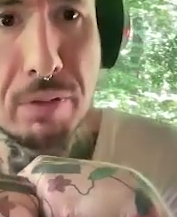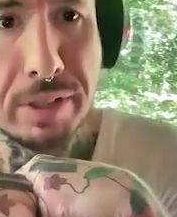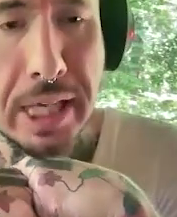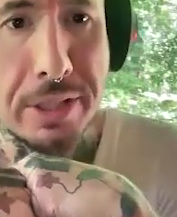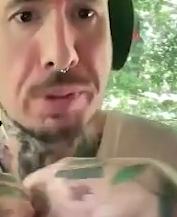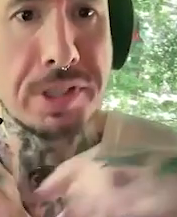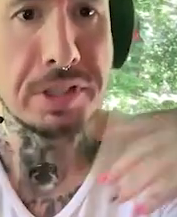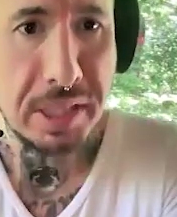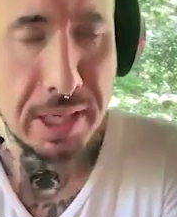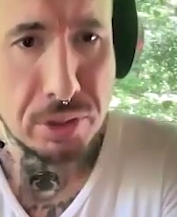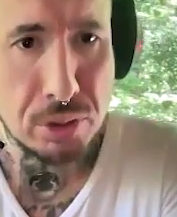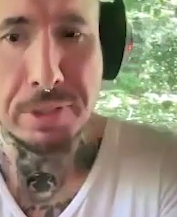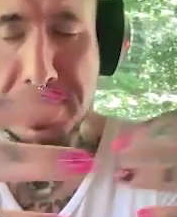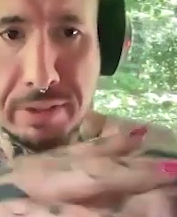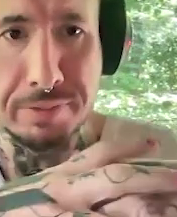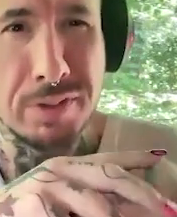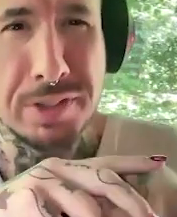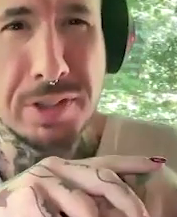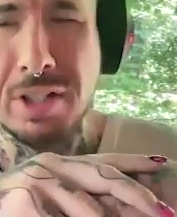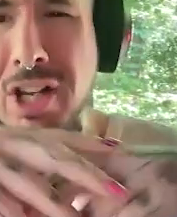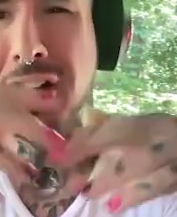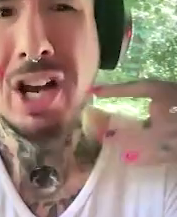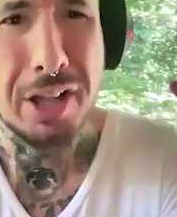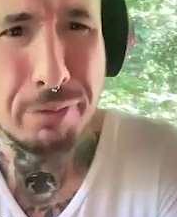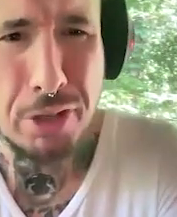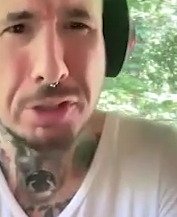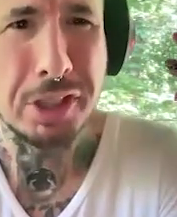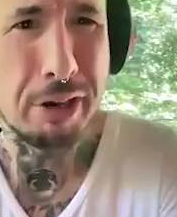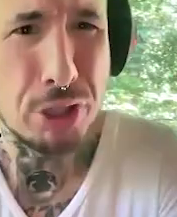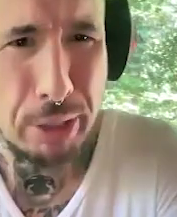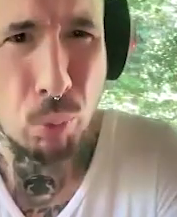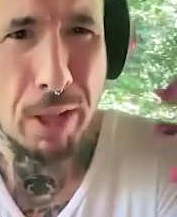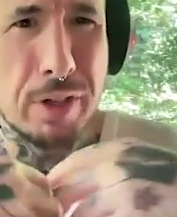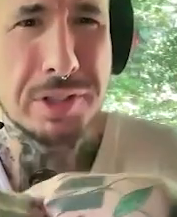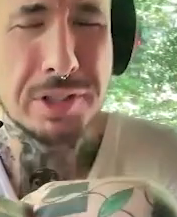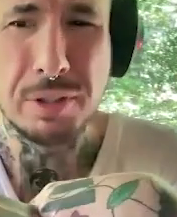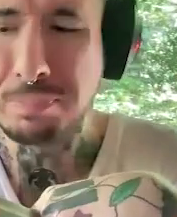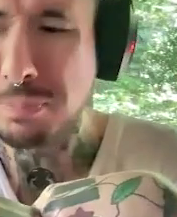find myself engaged with CPS, Child Protective Services, the foster care